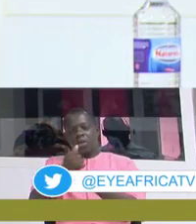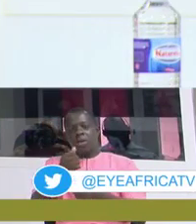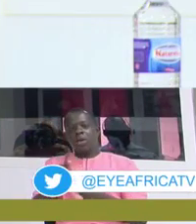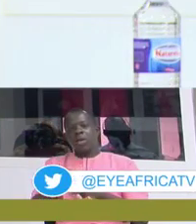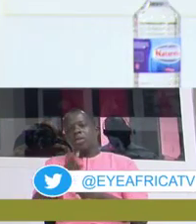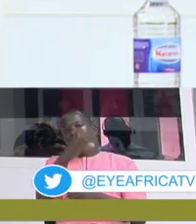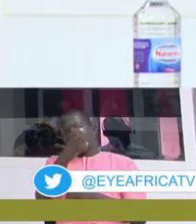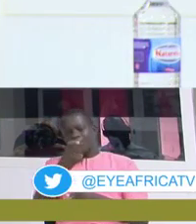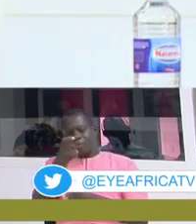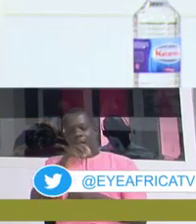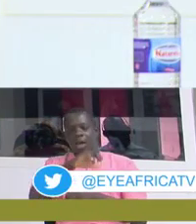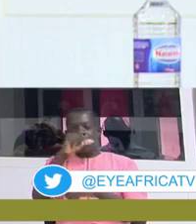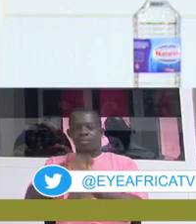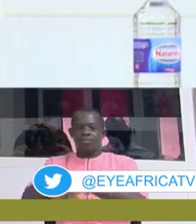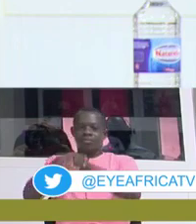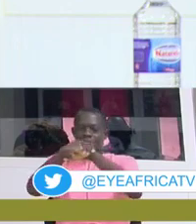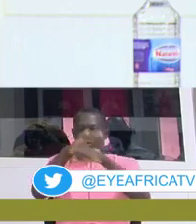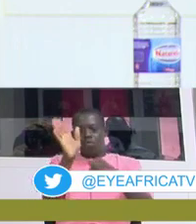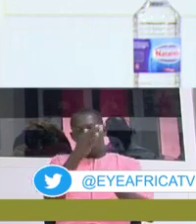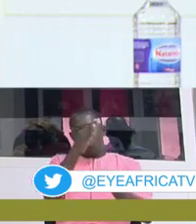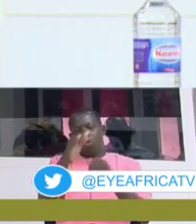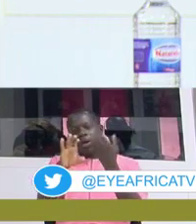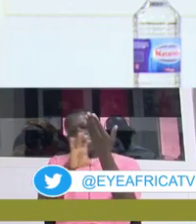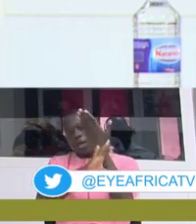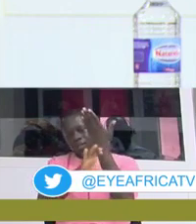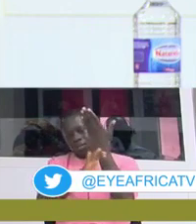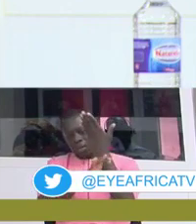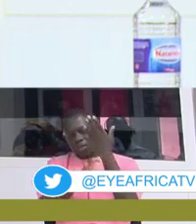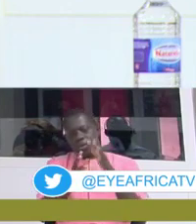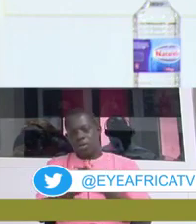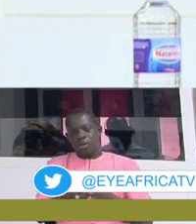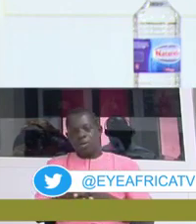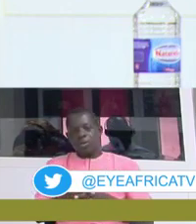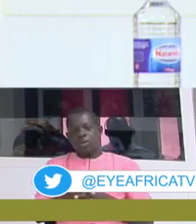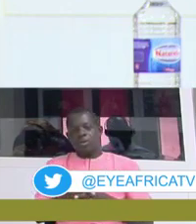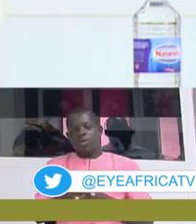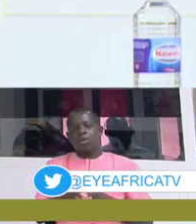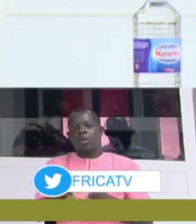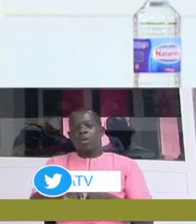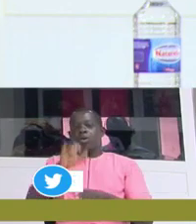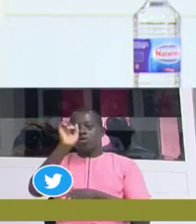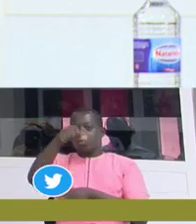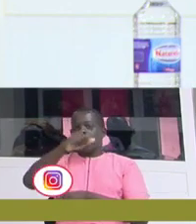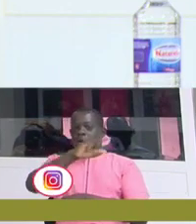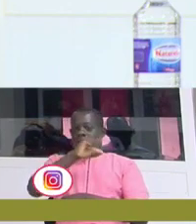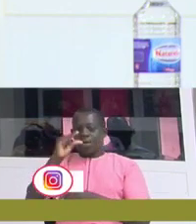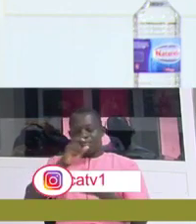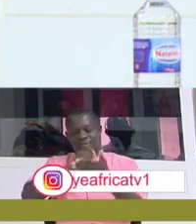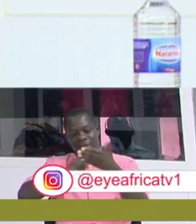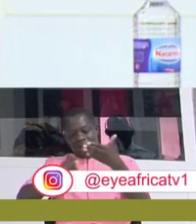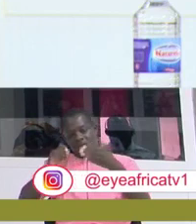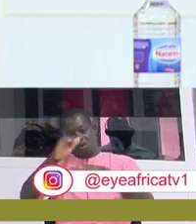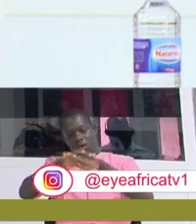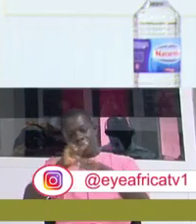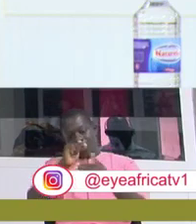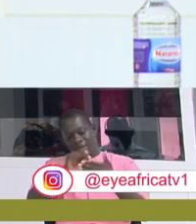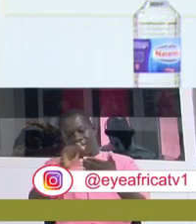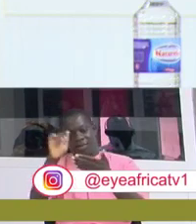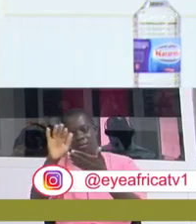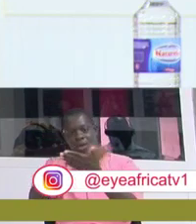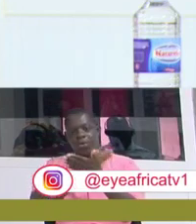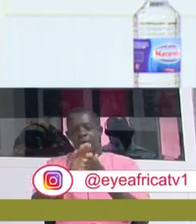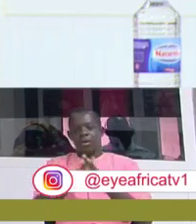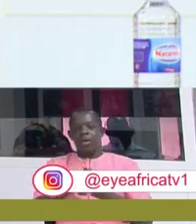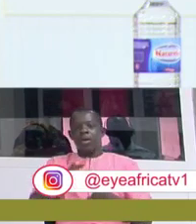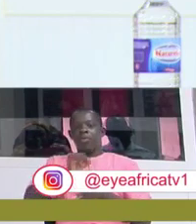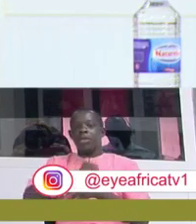which were taken from here to Kasamas. Akonye tobo problem wala kono. Your name is written on that paper. Nkaya nkontema